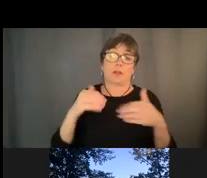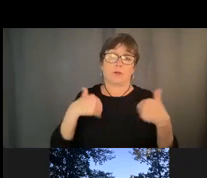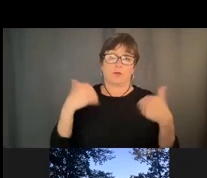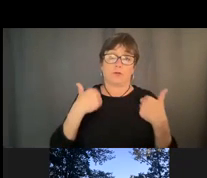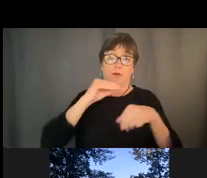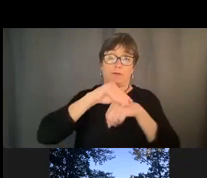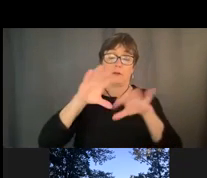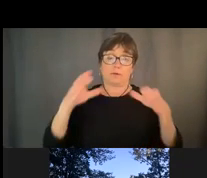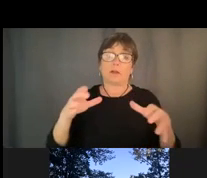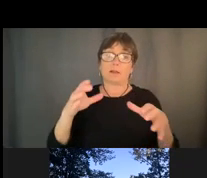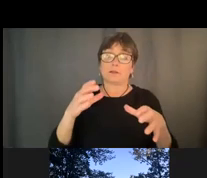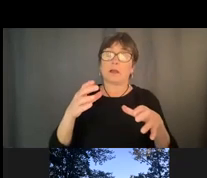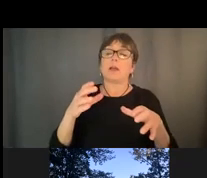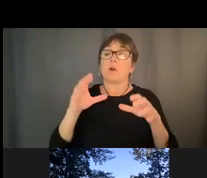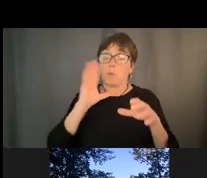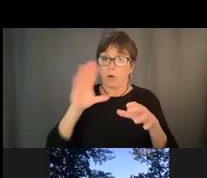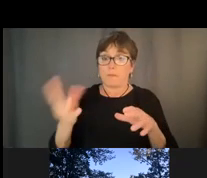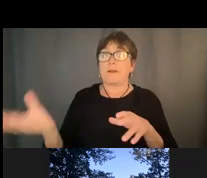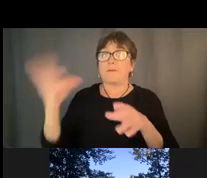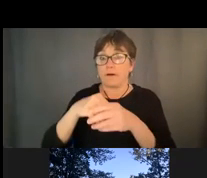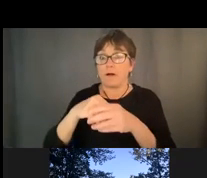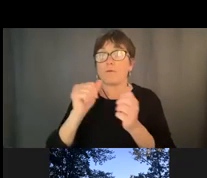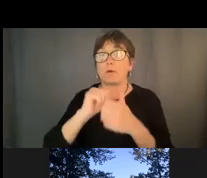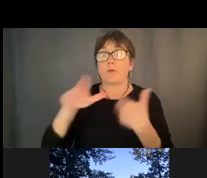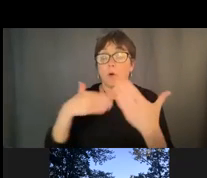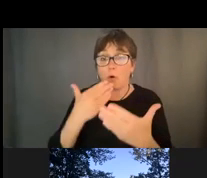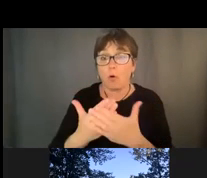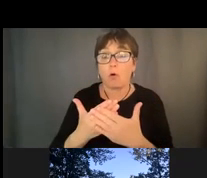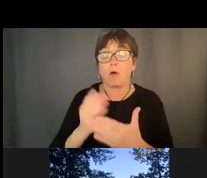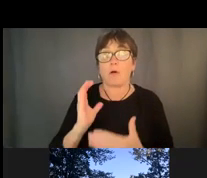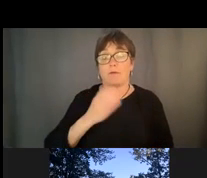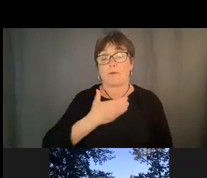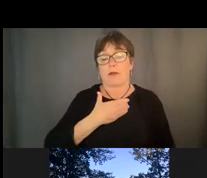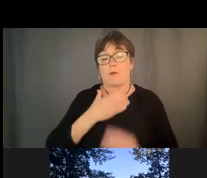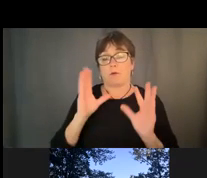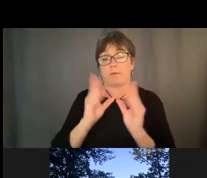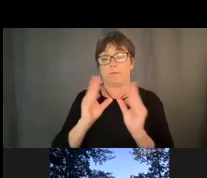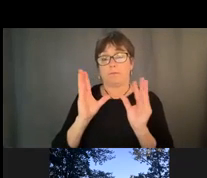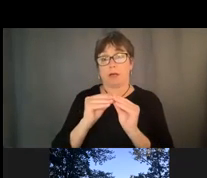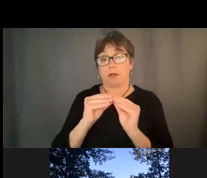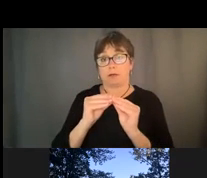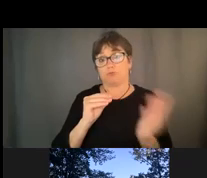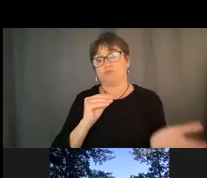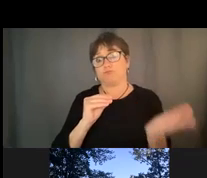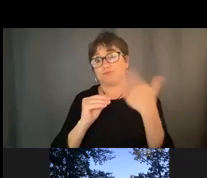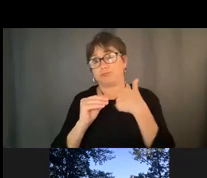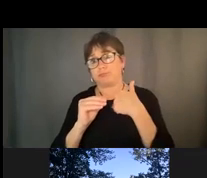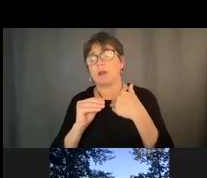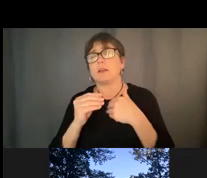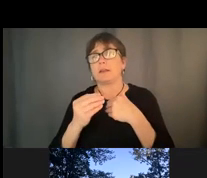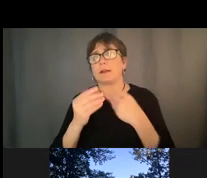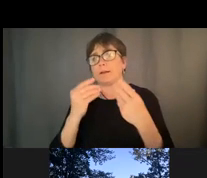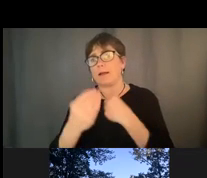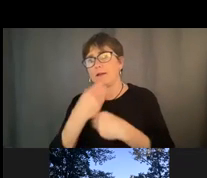meetings, giving youth a chance to give their perspective and advice on all RAISE activities. And we're